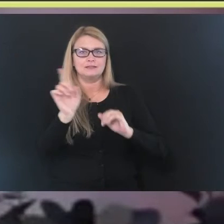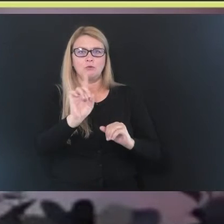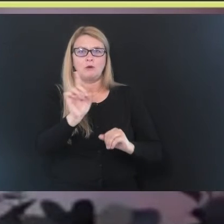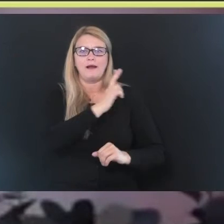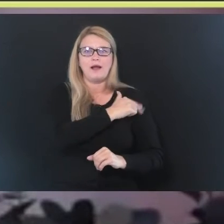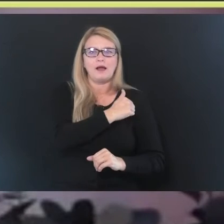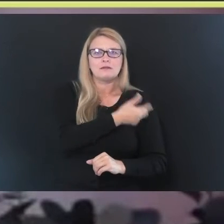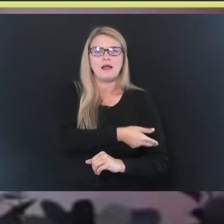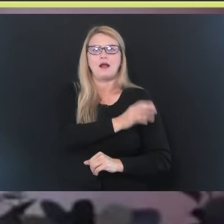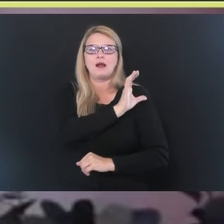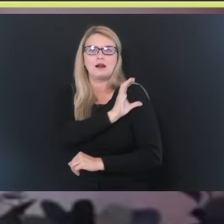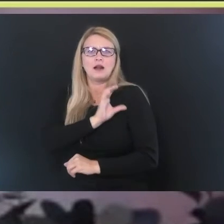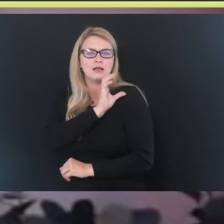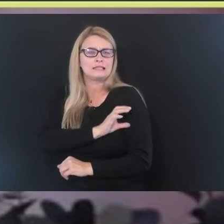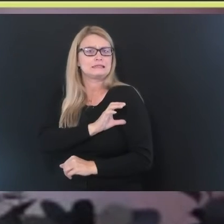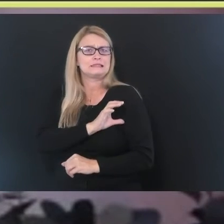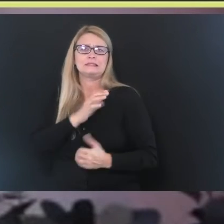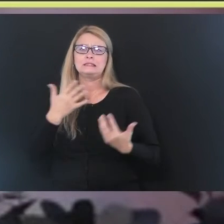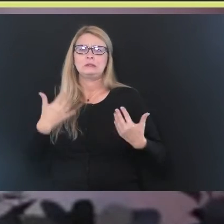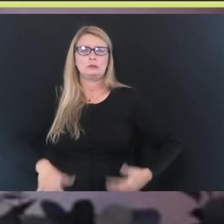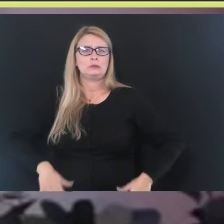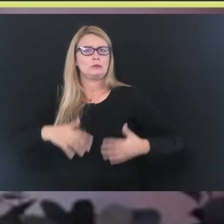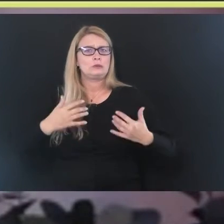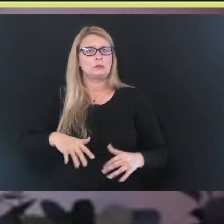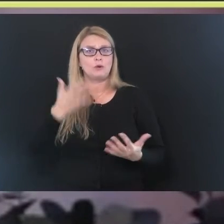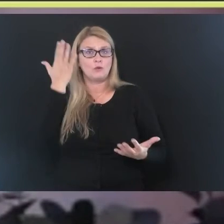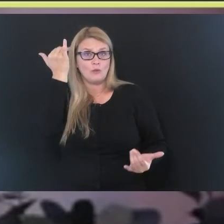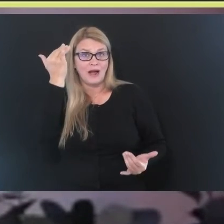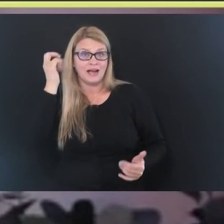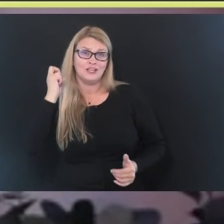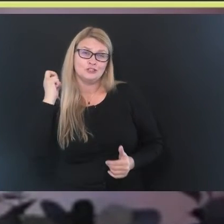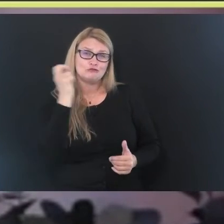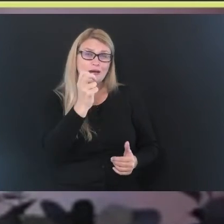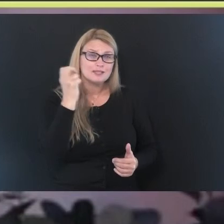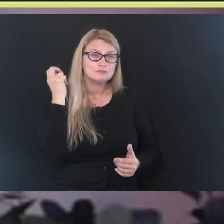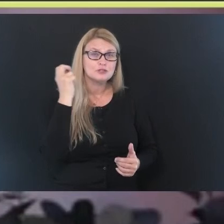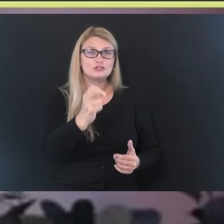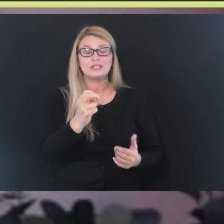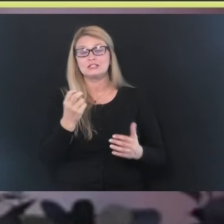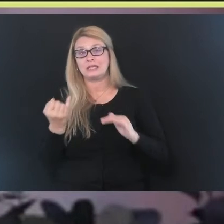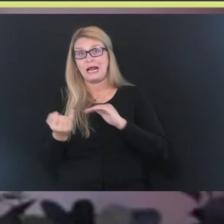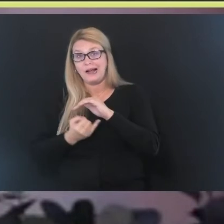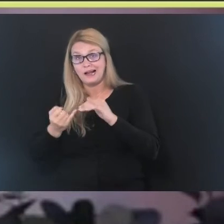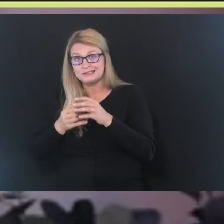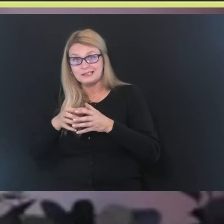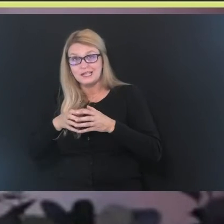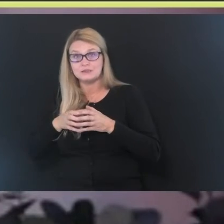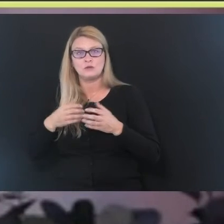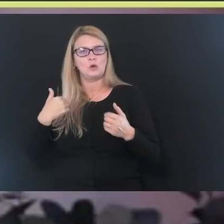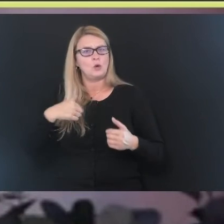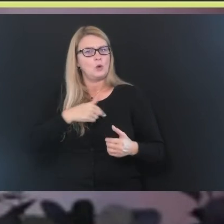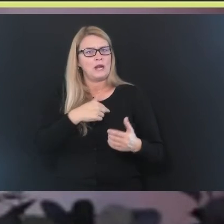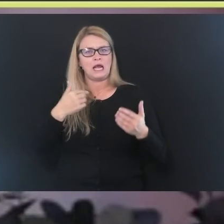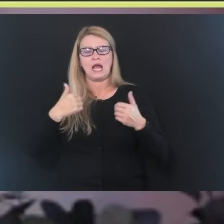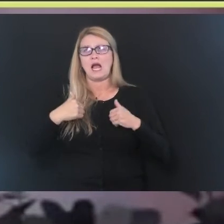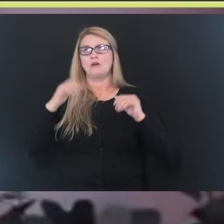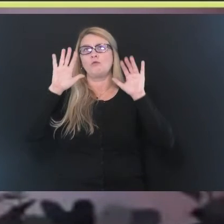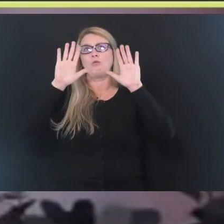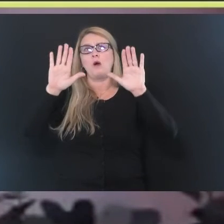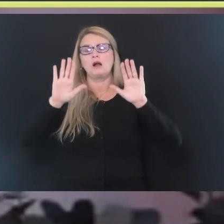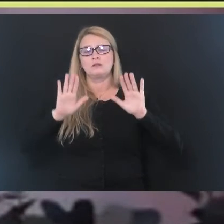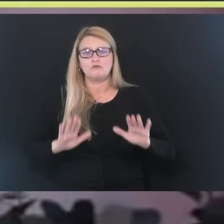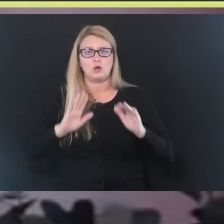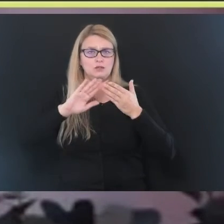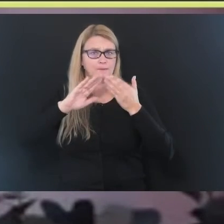be because of transportation. It could be because of general isolation. West Virginia has a lot of absolute wonderful